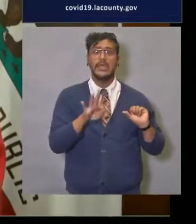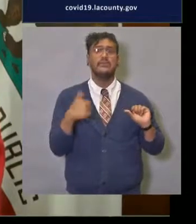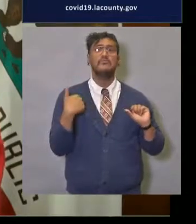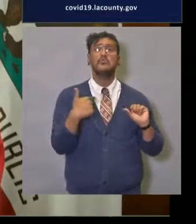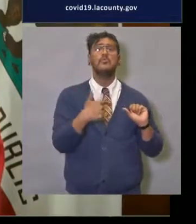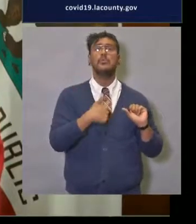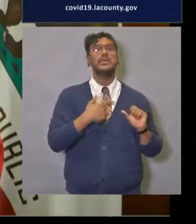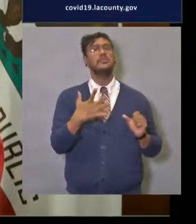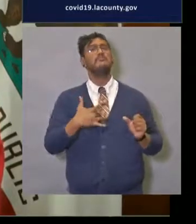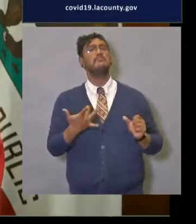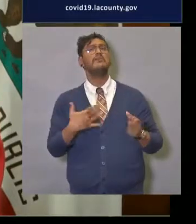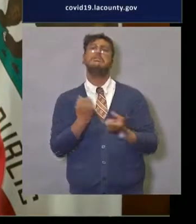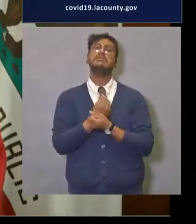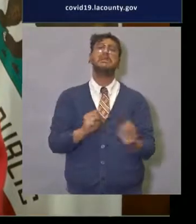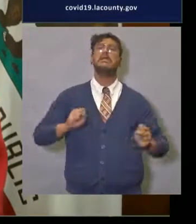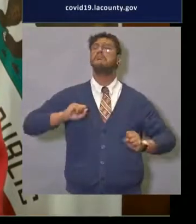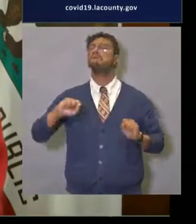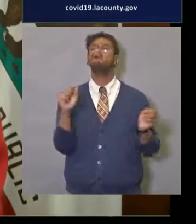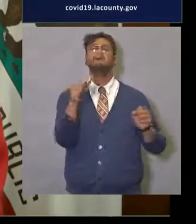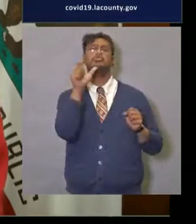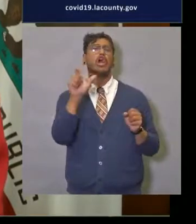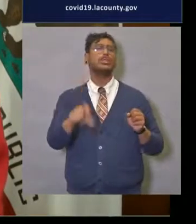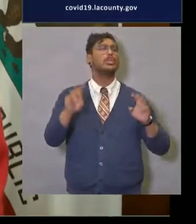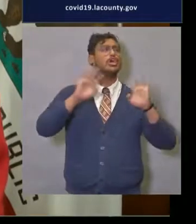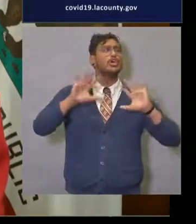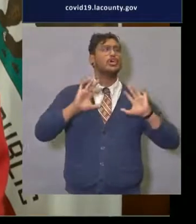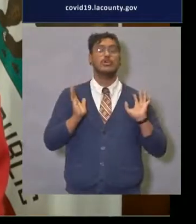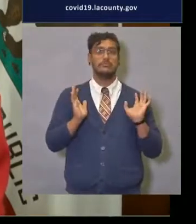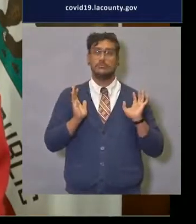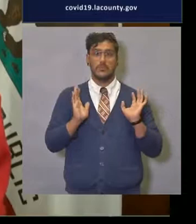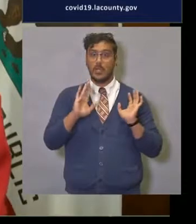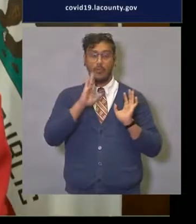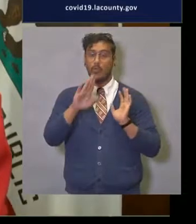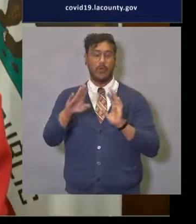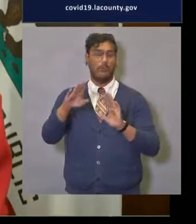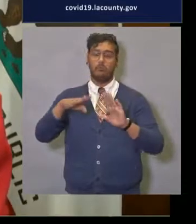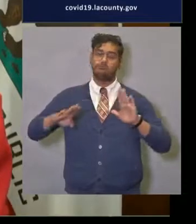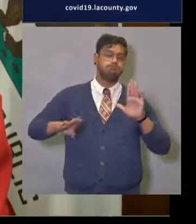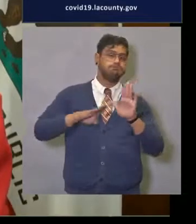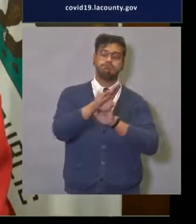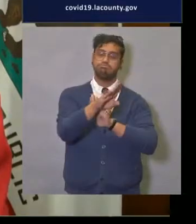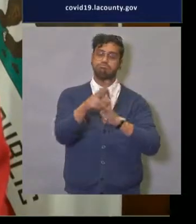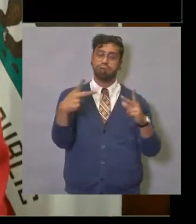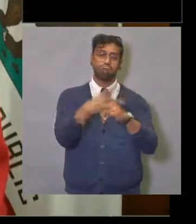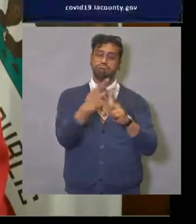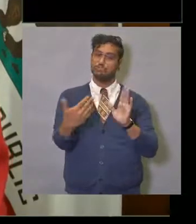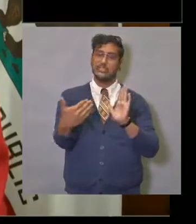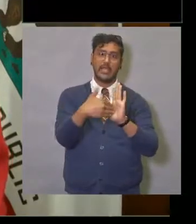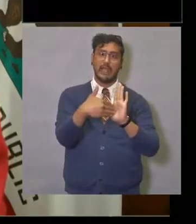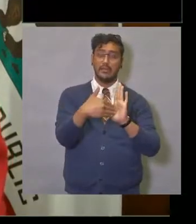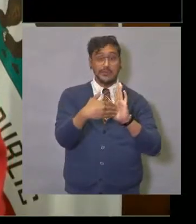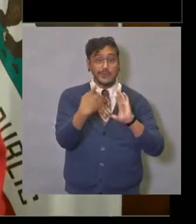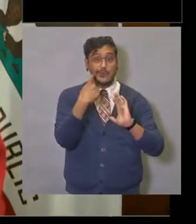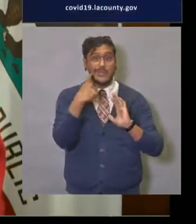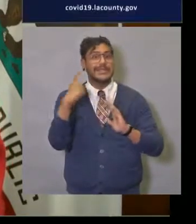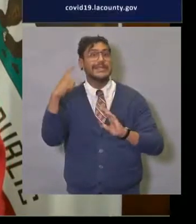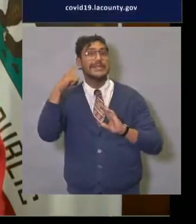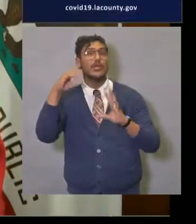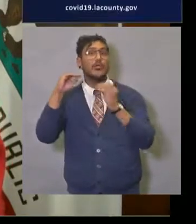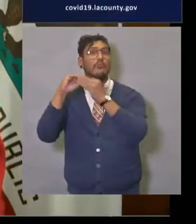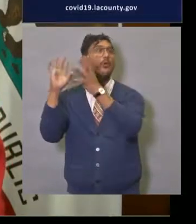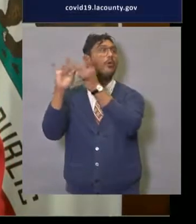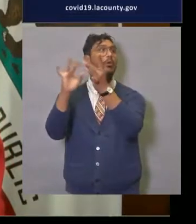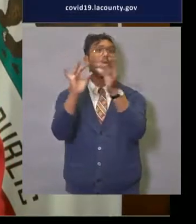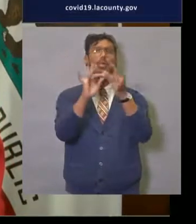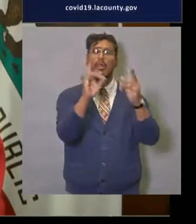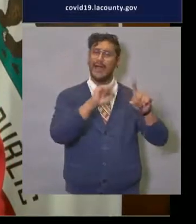progress can quickly be undone, especially as we receive reports of more contagious and deadlier variants in the